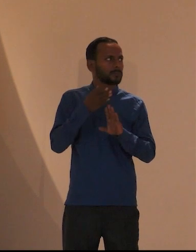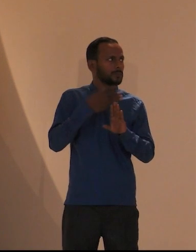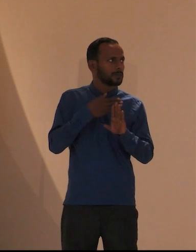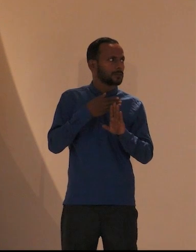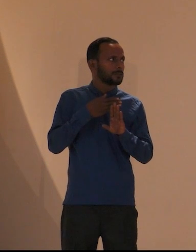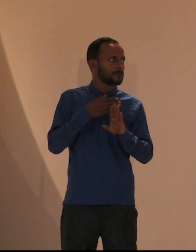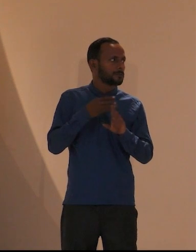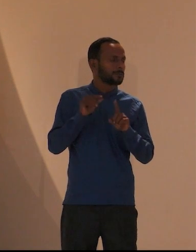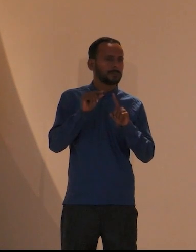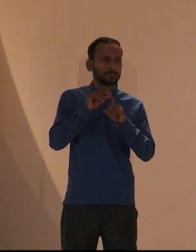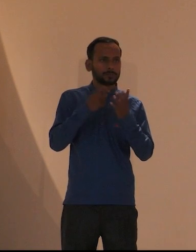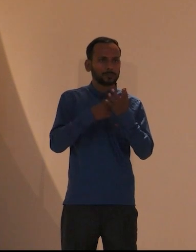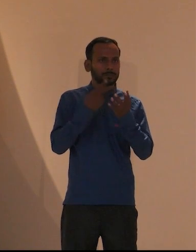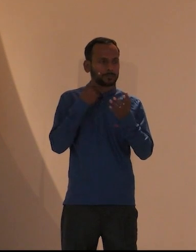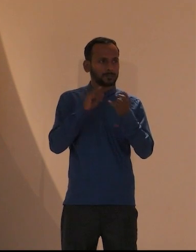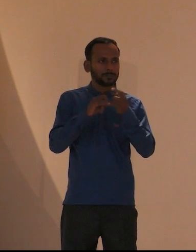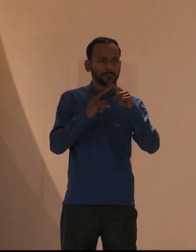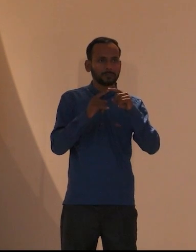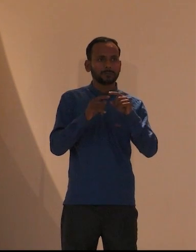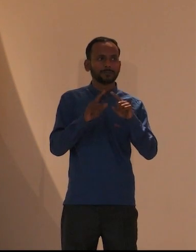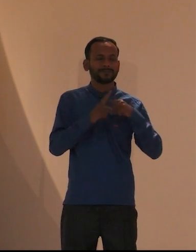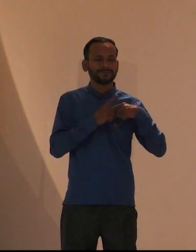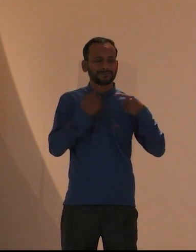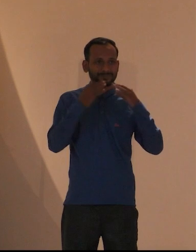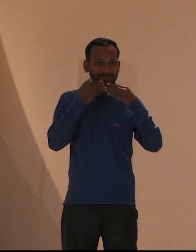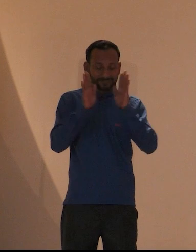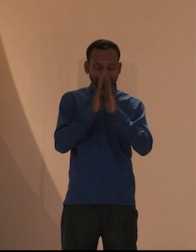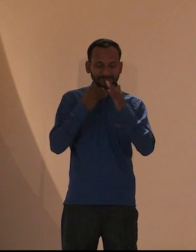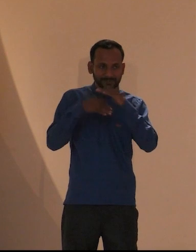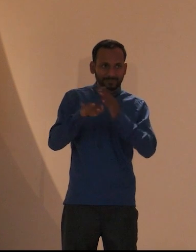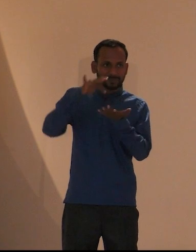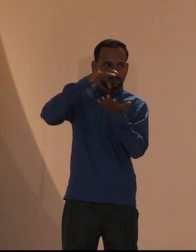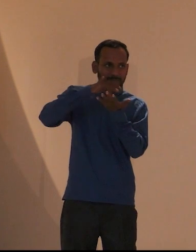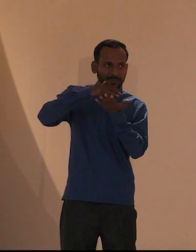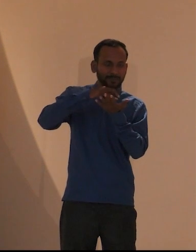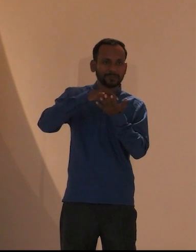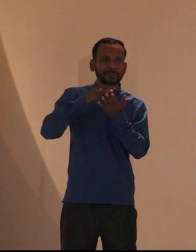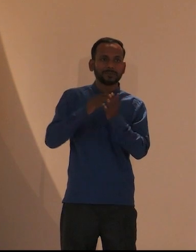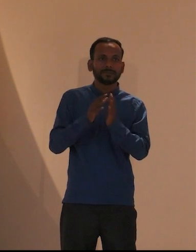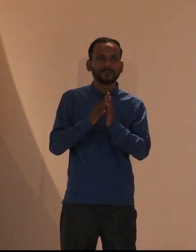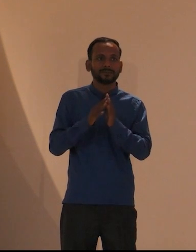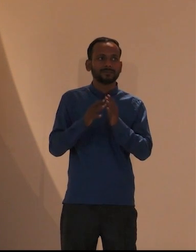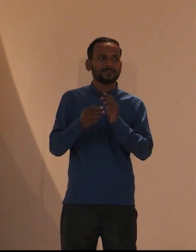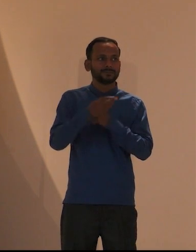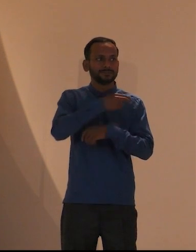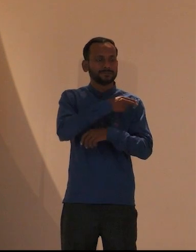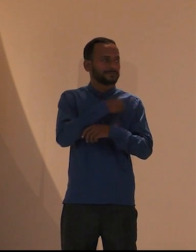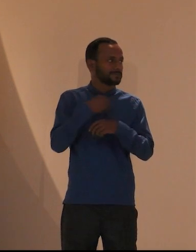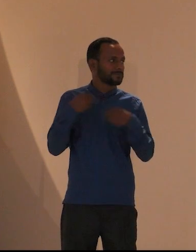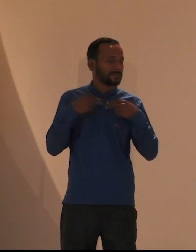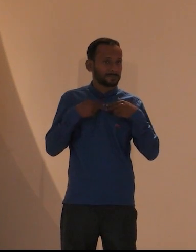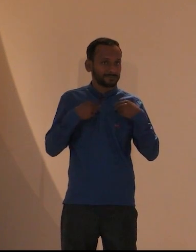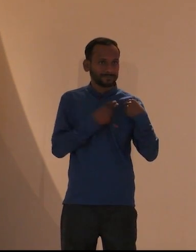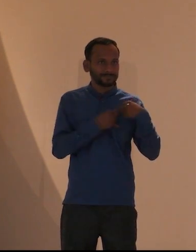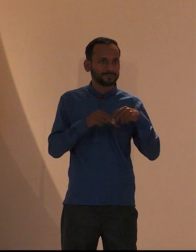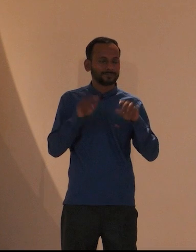priest. It is in the center of the church, but on one side, and he would stand there and he would preach from there because there was no sound system and no